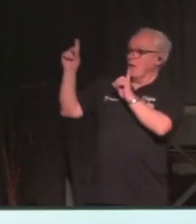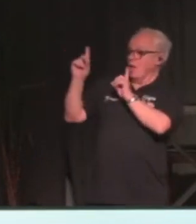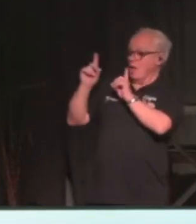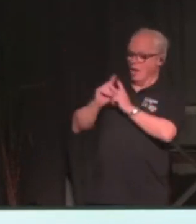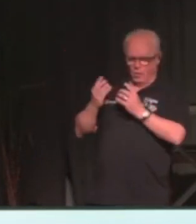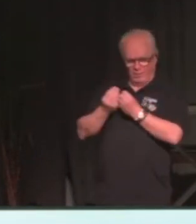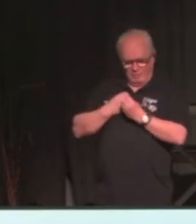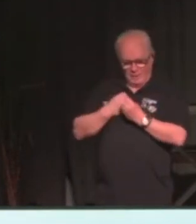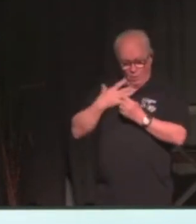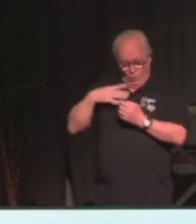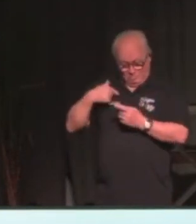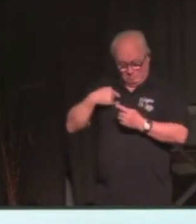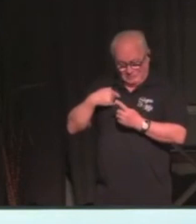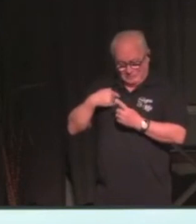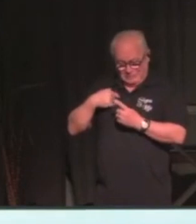that move.